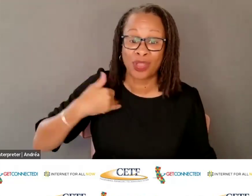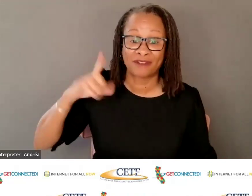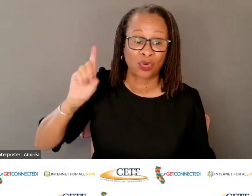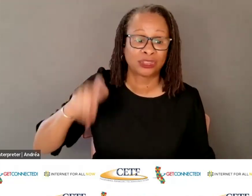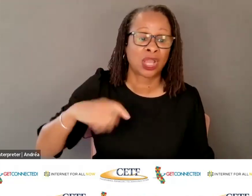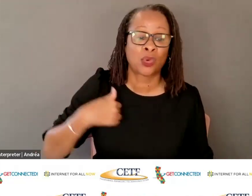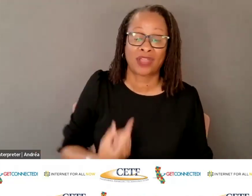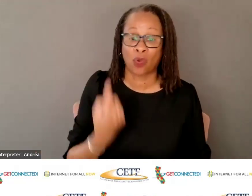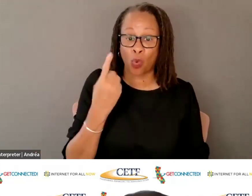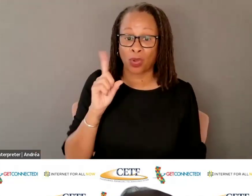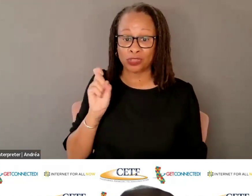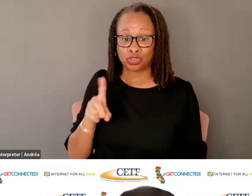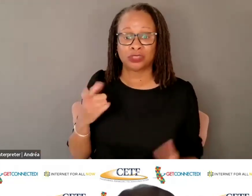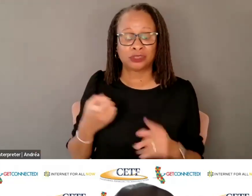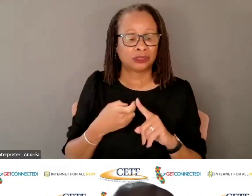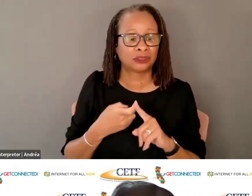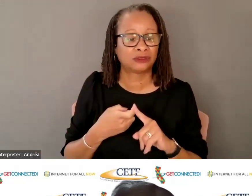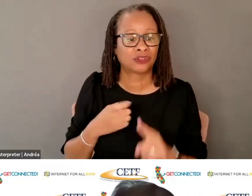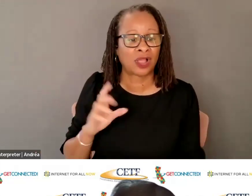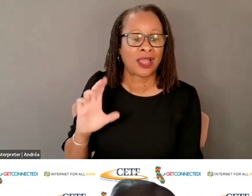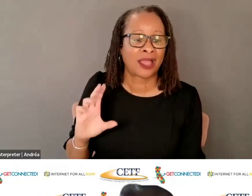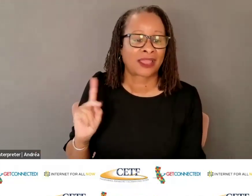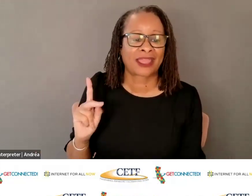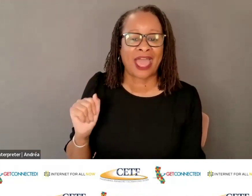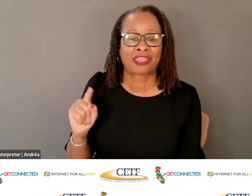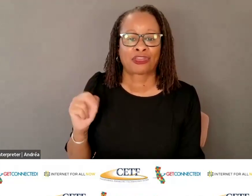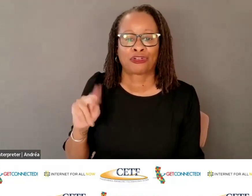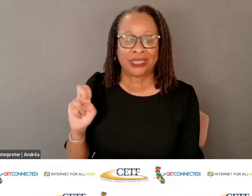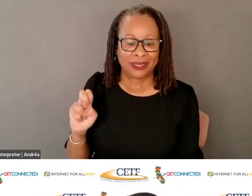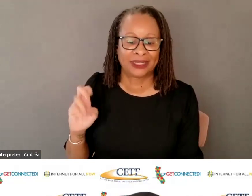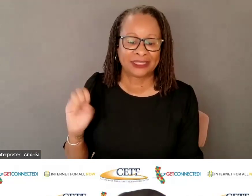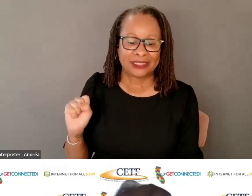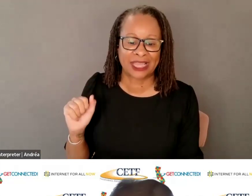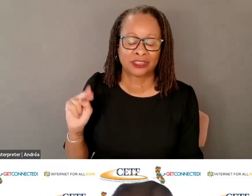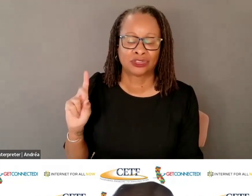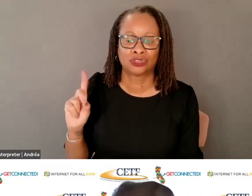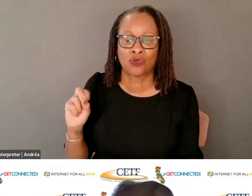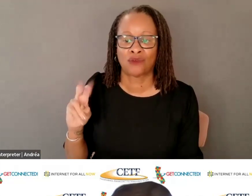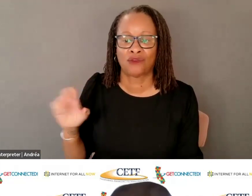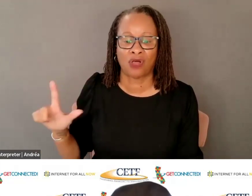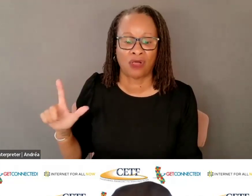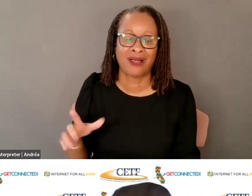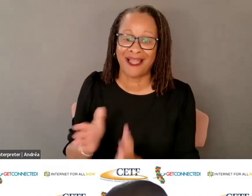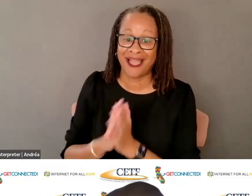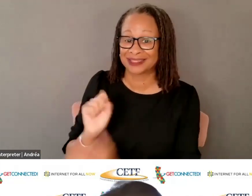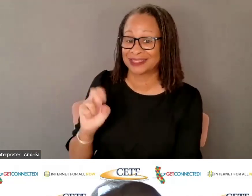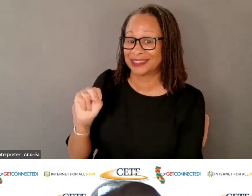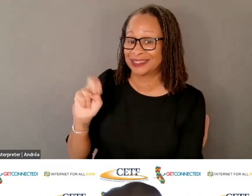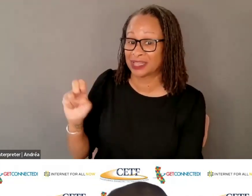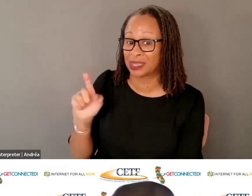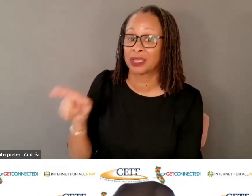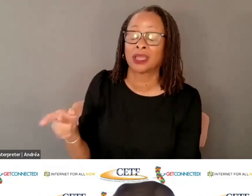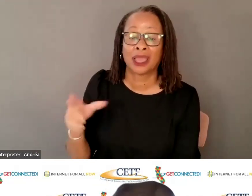have a question here. Catherine Sandoval asks, Sunny and CTF, what is the speed